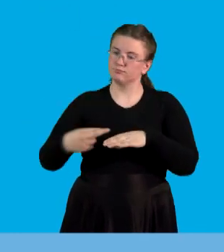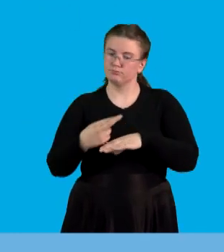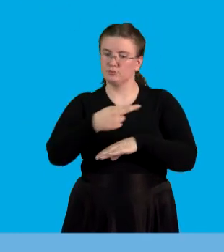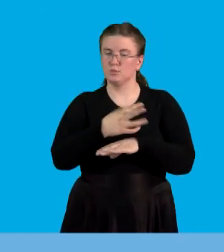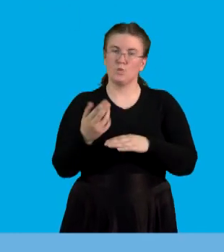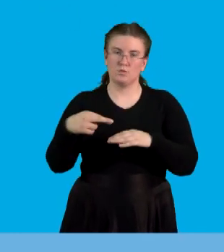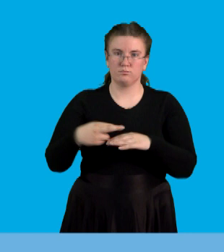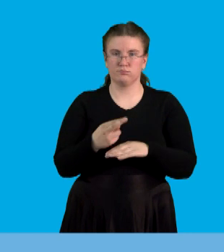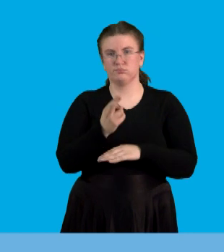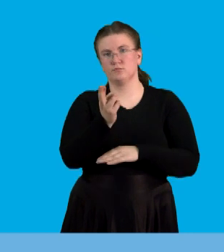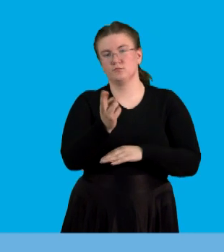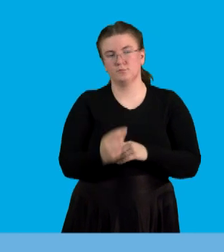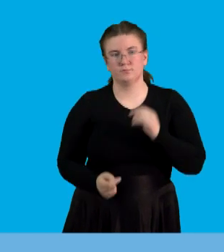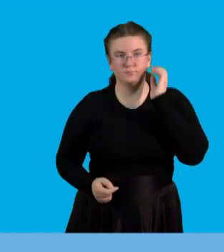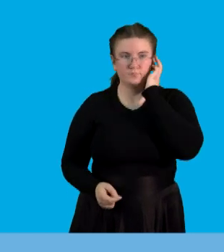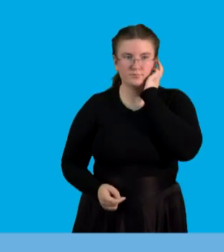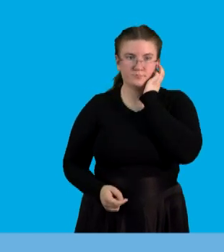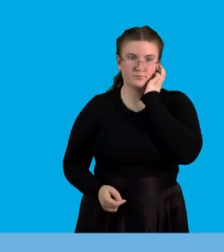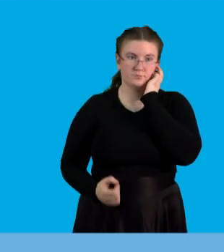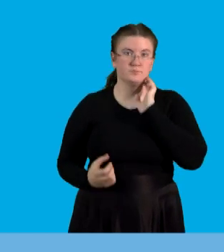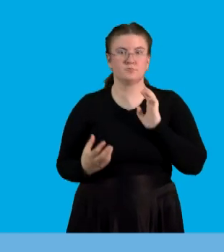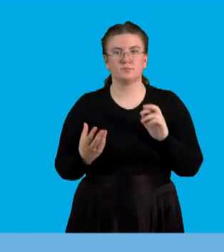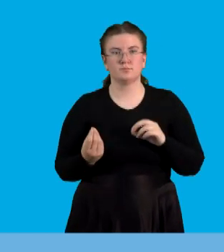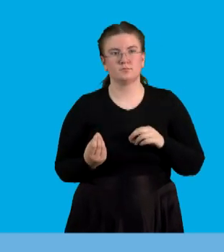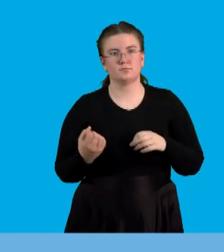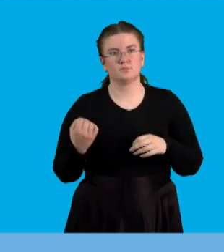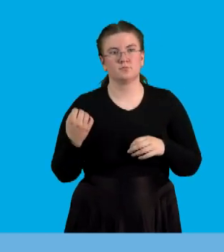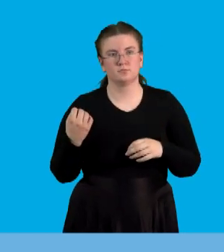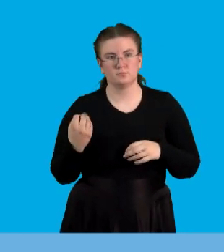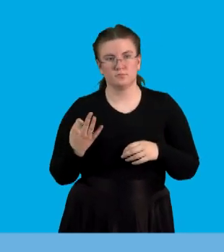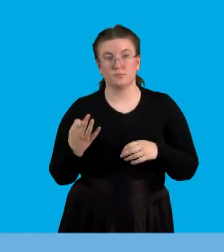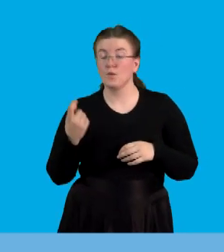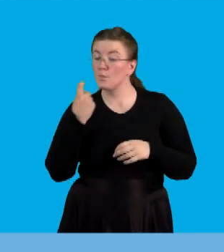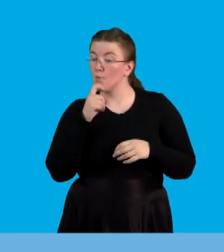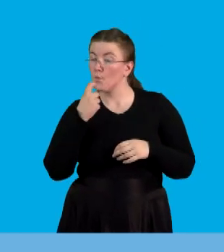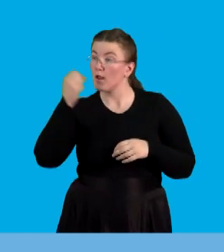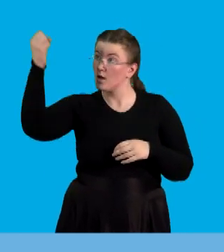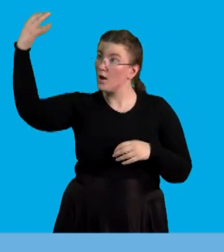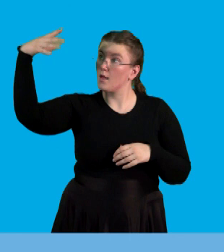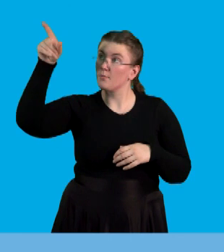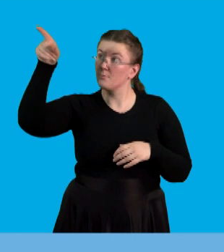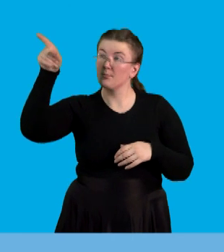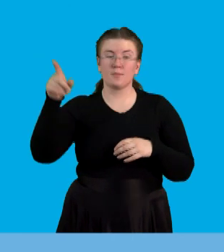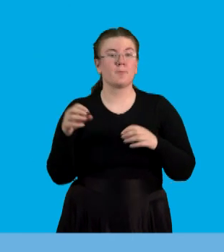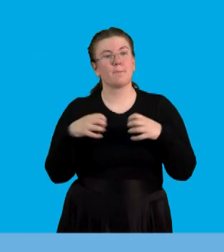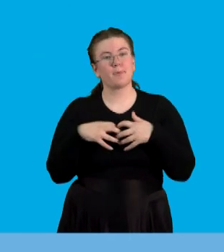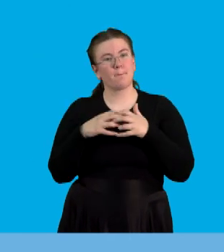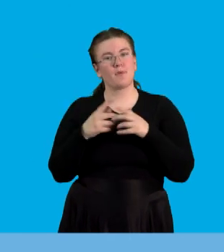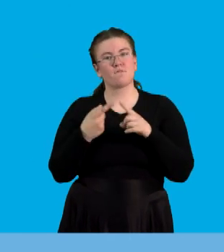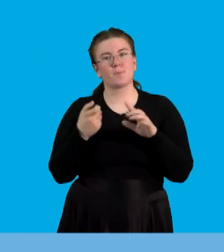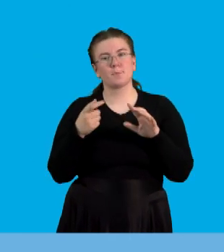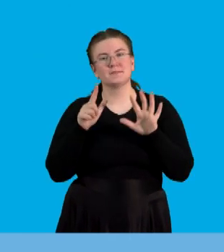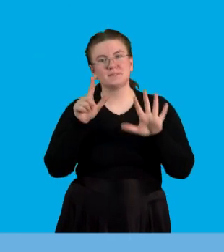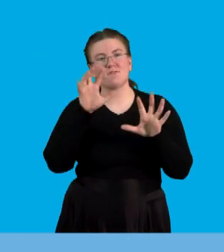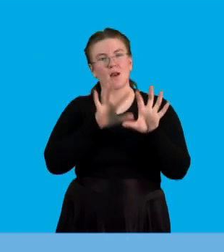normal or away from the normal. So, number three, the white light that we see is made up of 7 different colors of